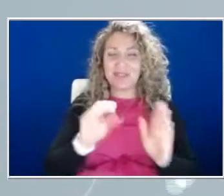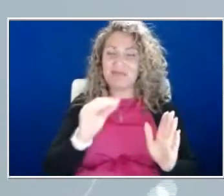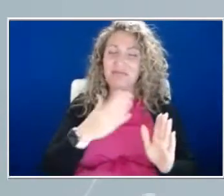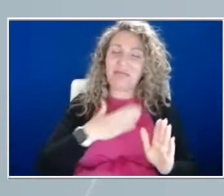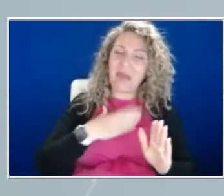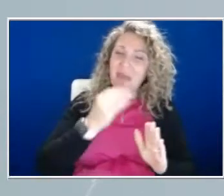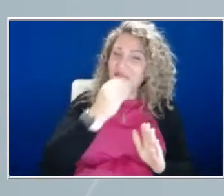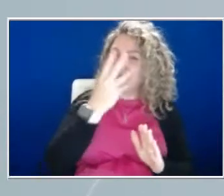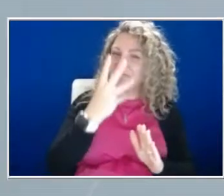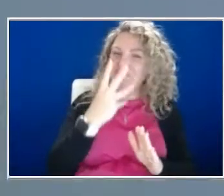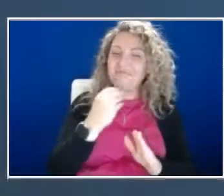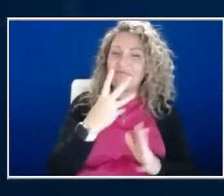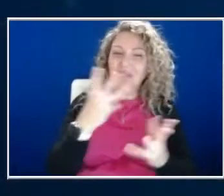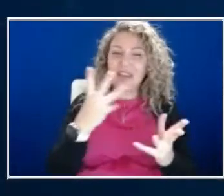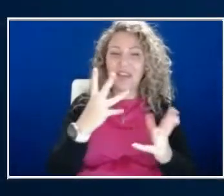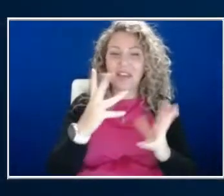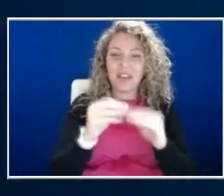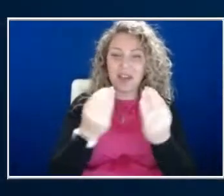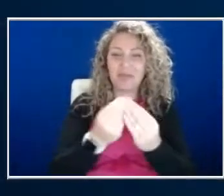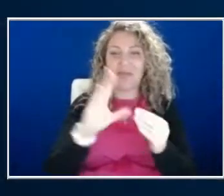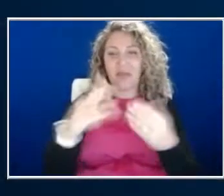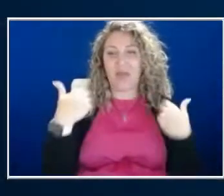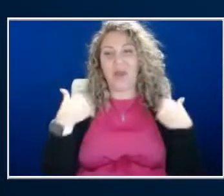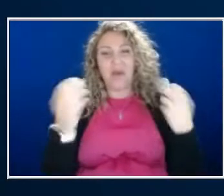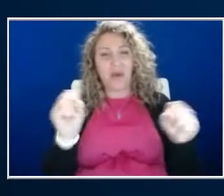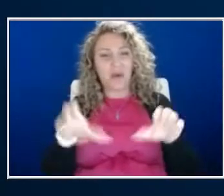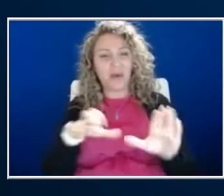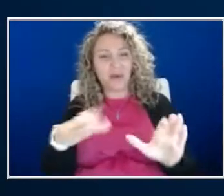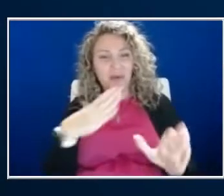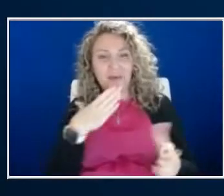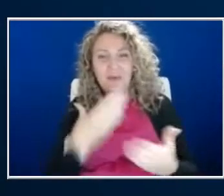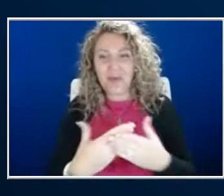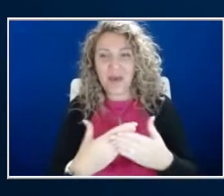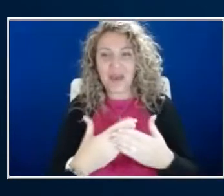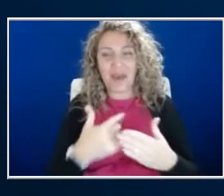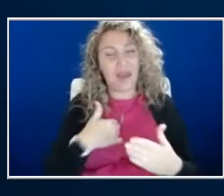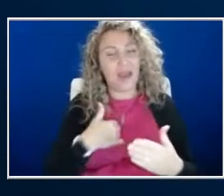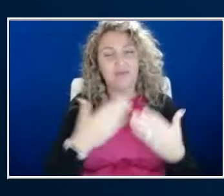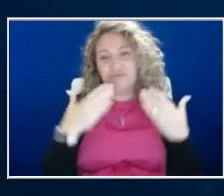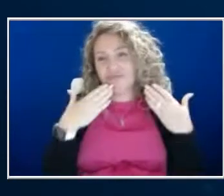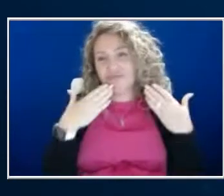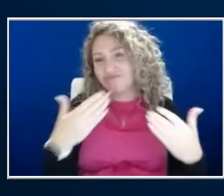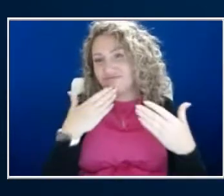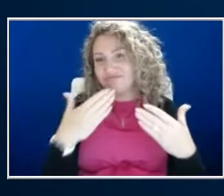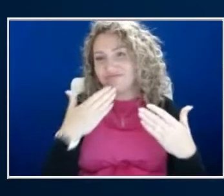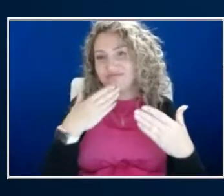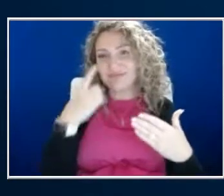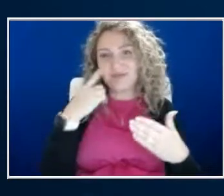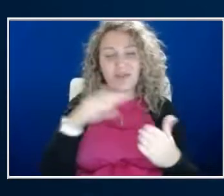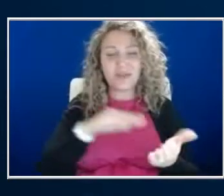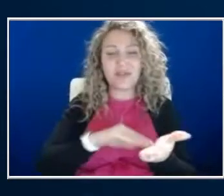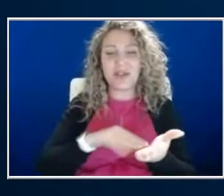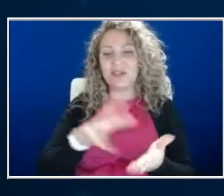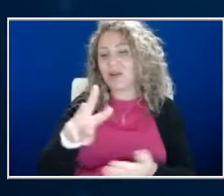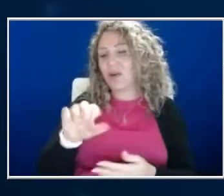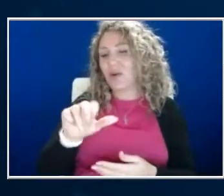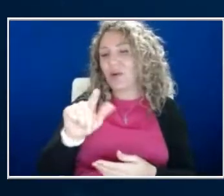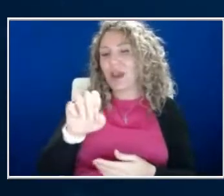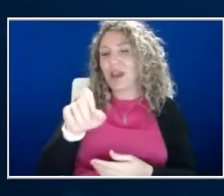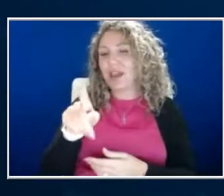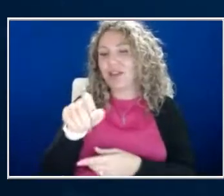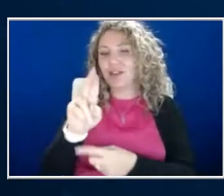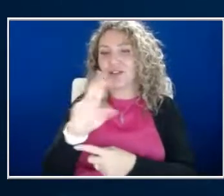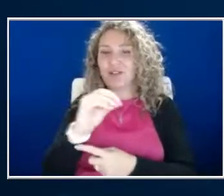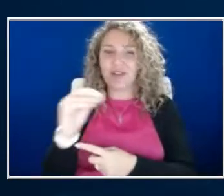doing, has their health and are doing well. So I'm just more than grateful for Dr. Wagner and the University of Kansas